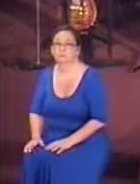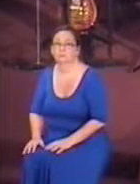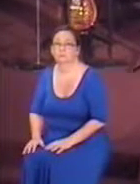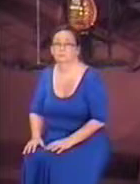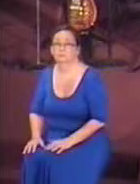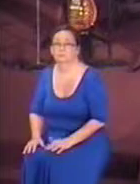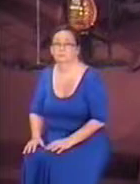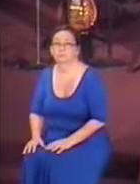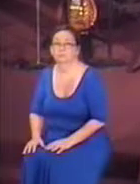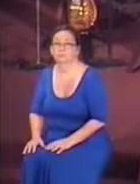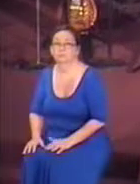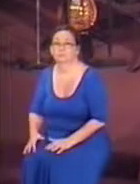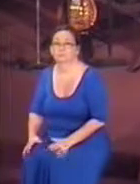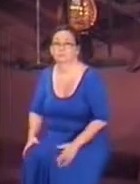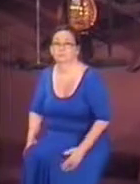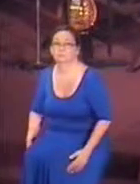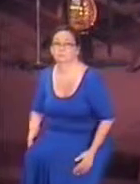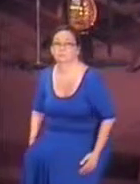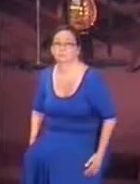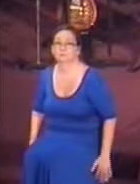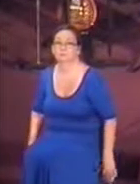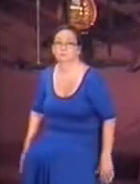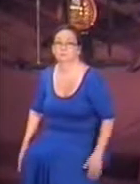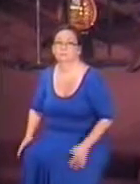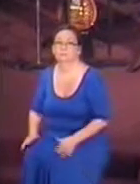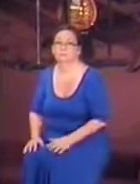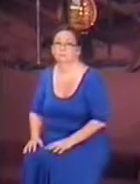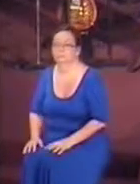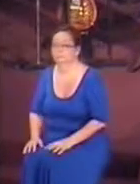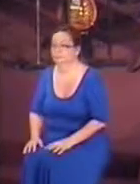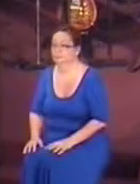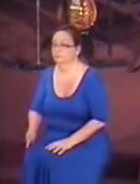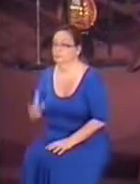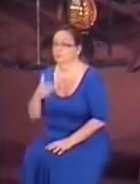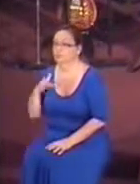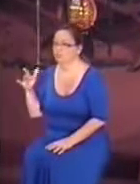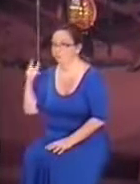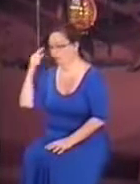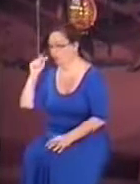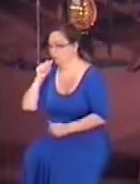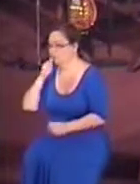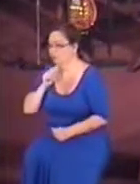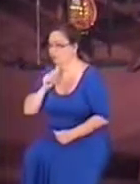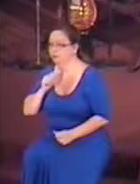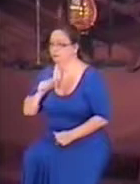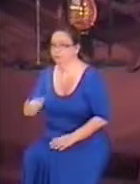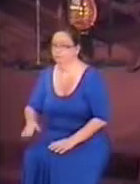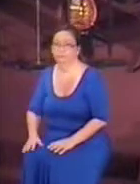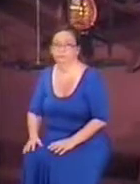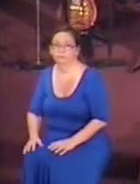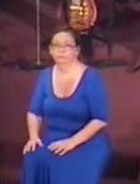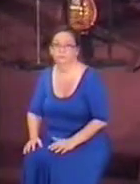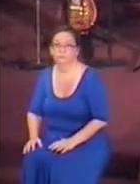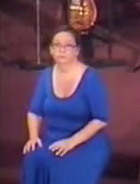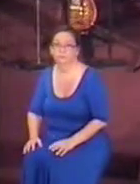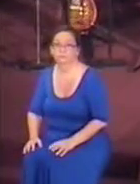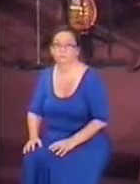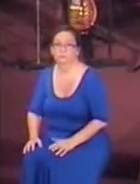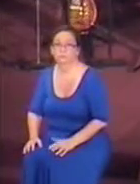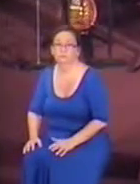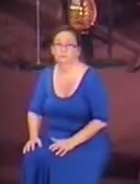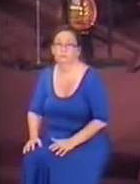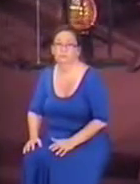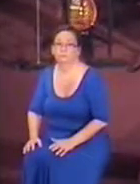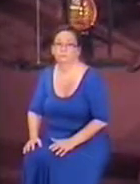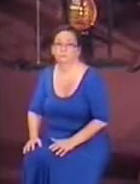large part of my movement away from the faith was driven by my concern for suffering. I simply no longer could hold to the